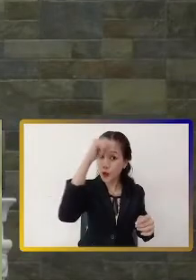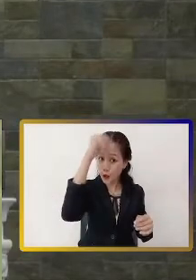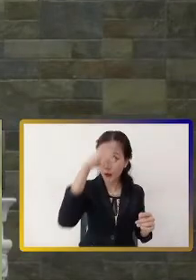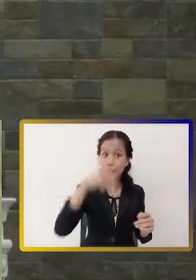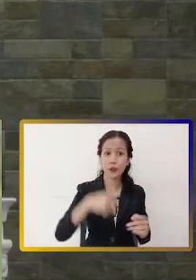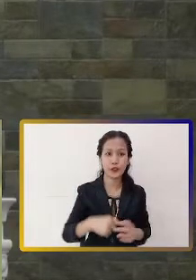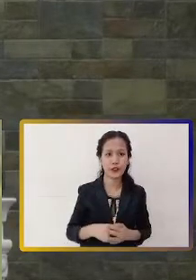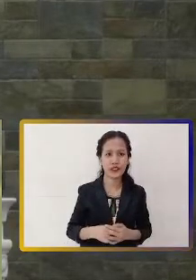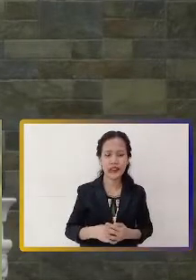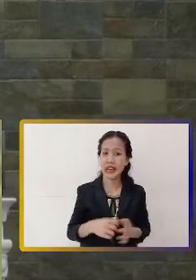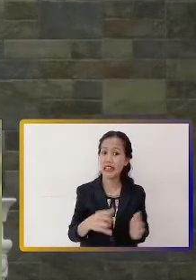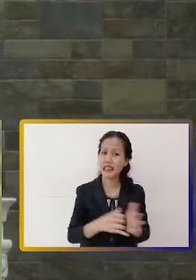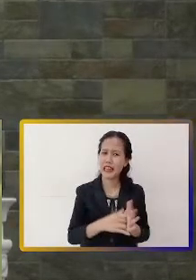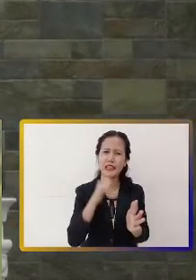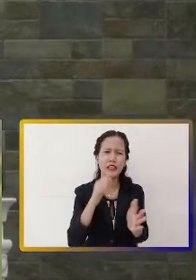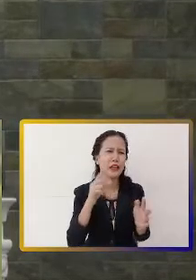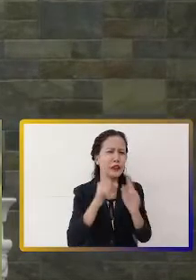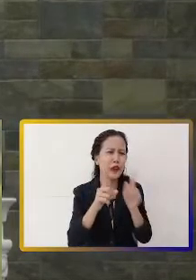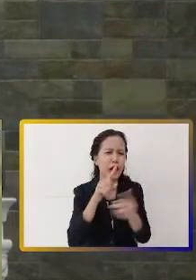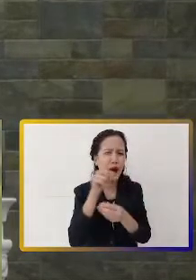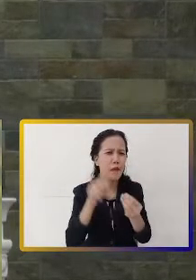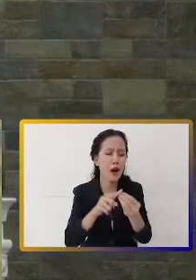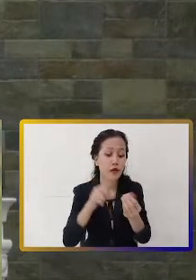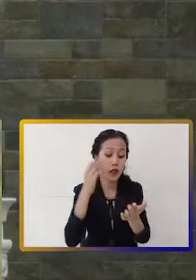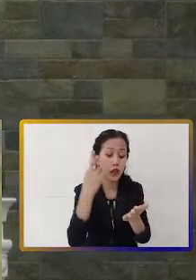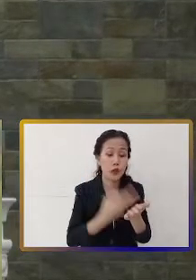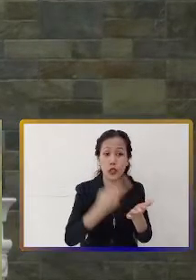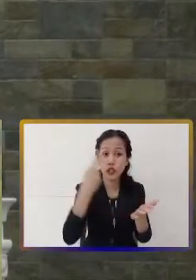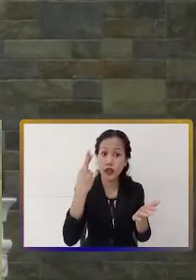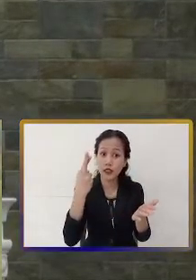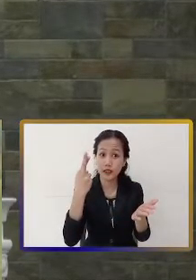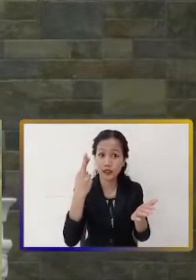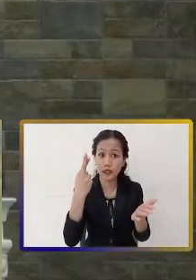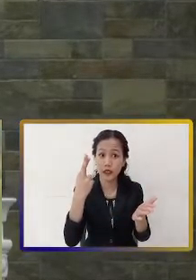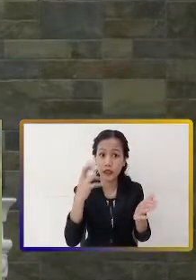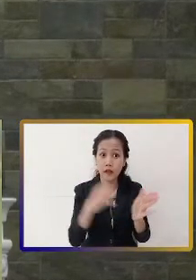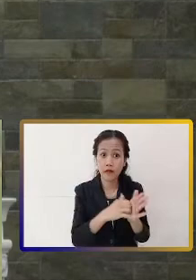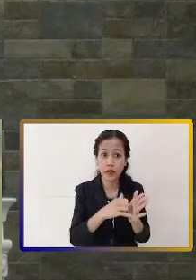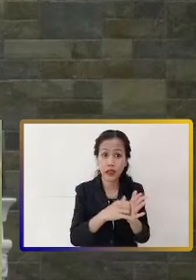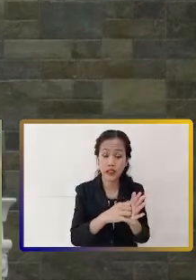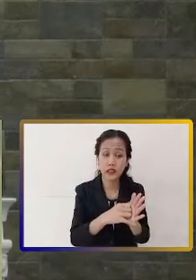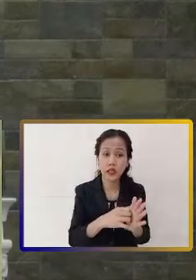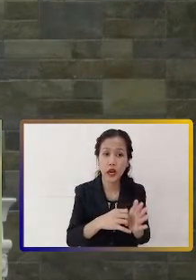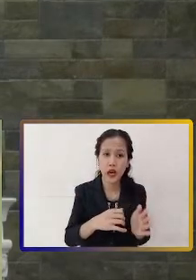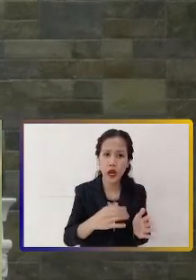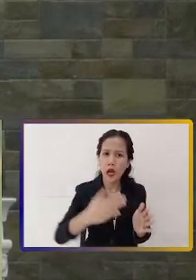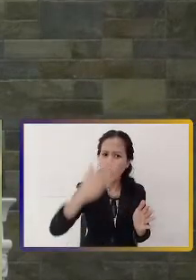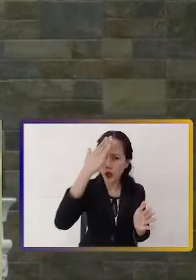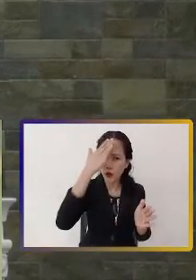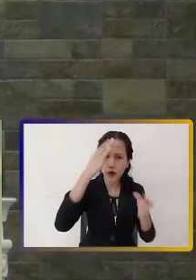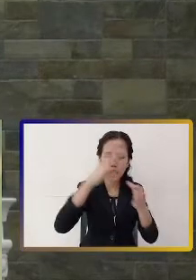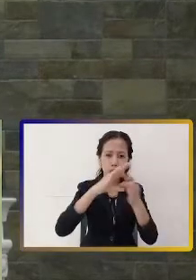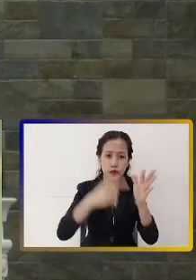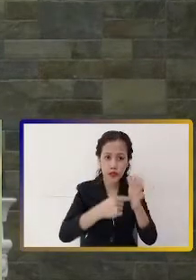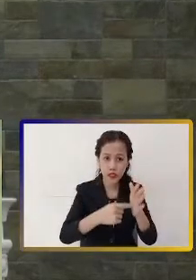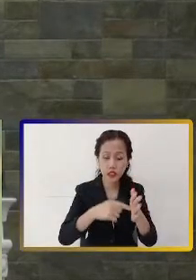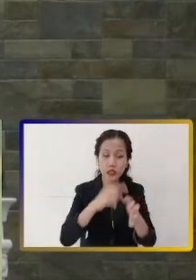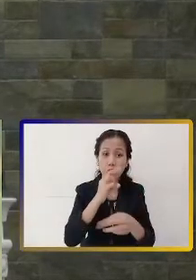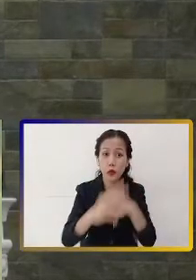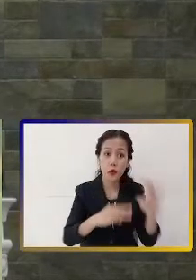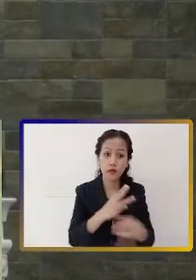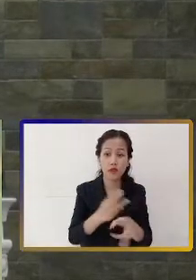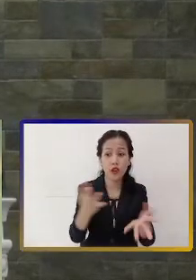Hindi pinag-uusapan yung yaman, hindi pinag-uusapan yung pong karunungan ng mundo, pero ang sabi ng Panginoon, ito lang ang kailangan